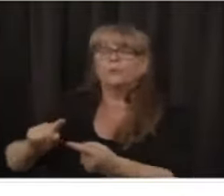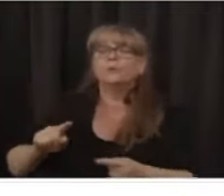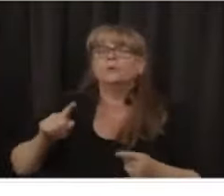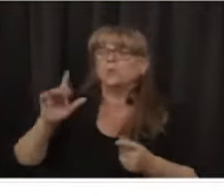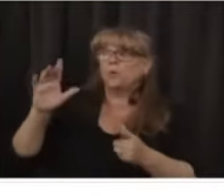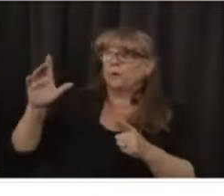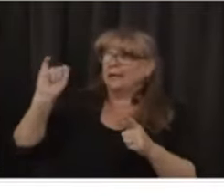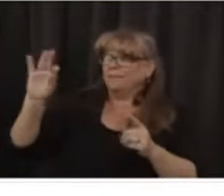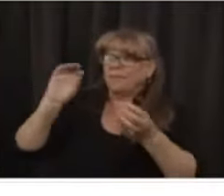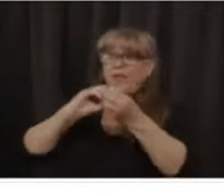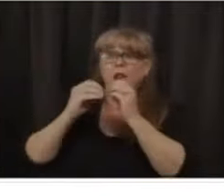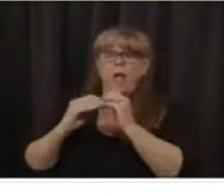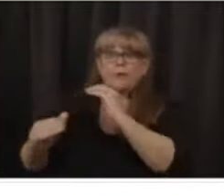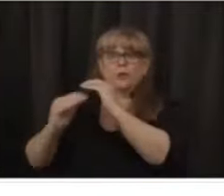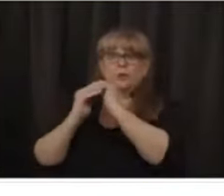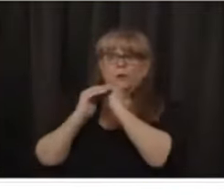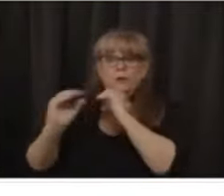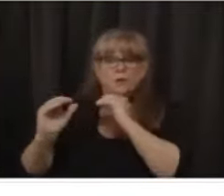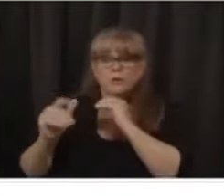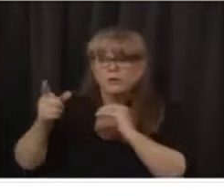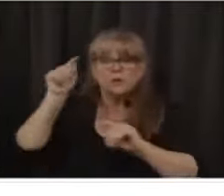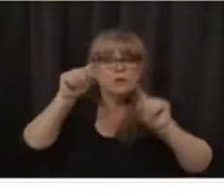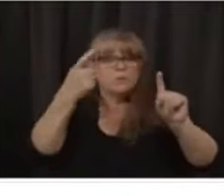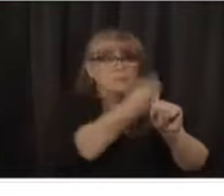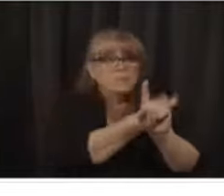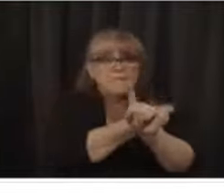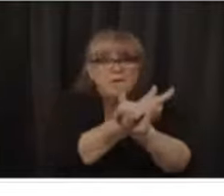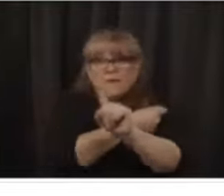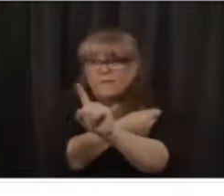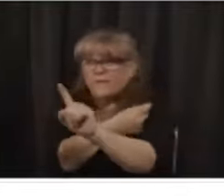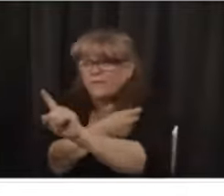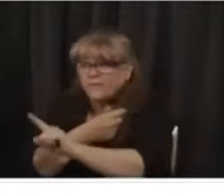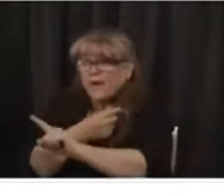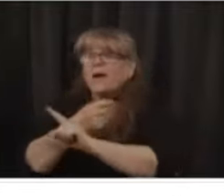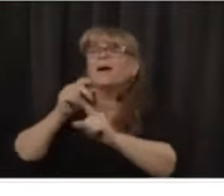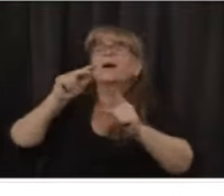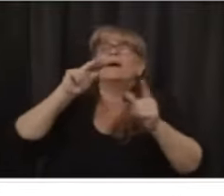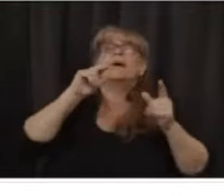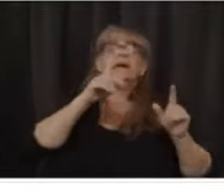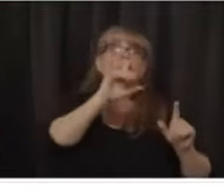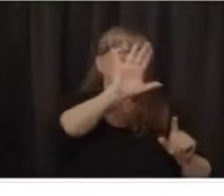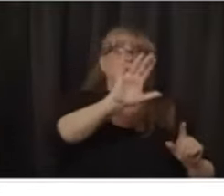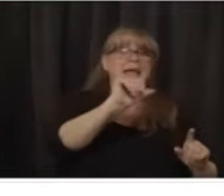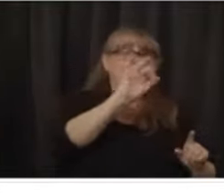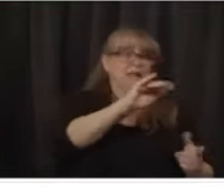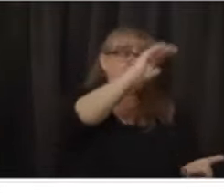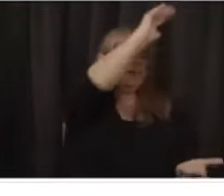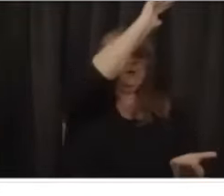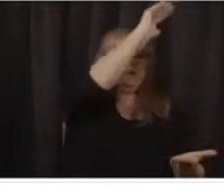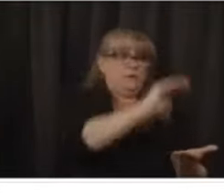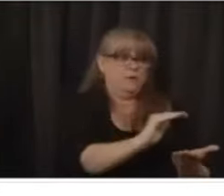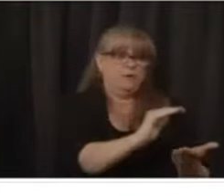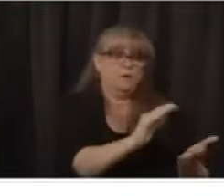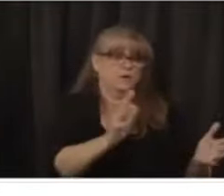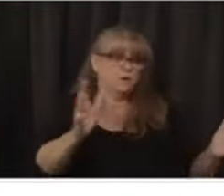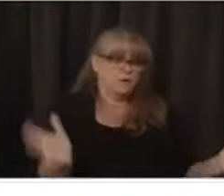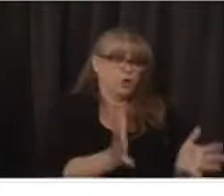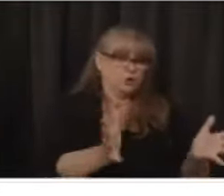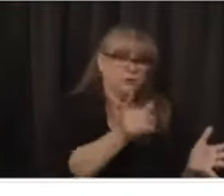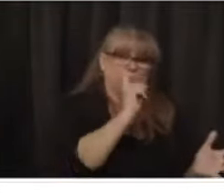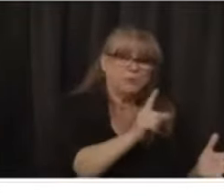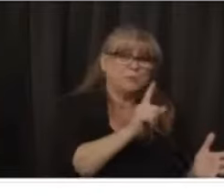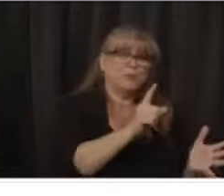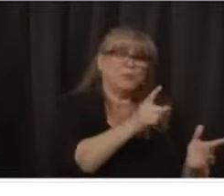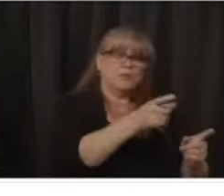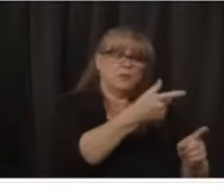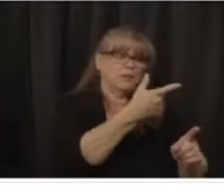with high vaccinations and going up in areas with low vaccinations, we need to get to that level where the virus no longer has